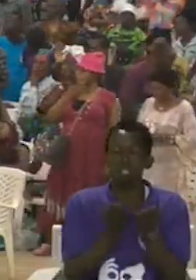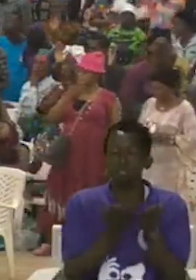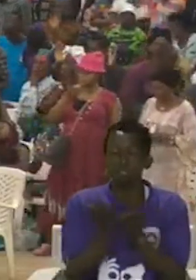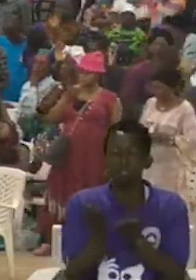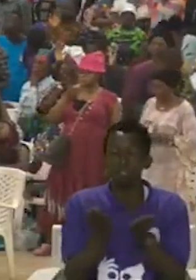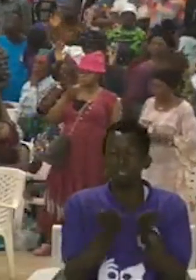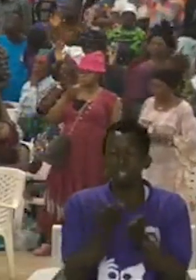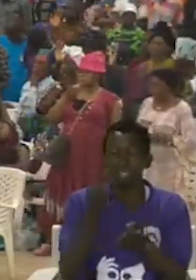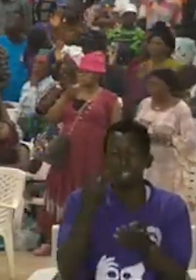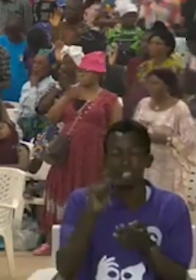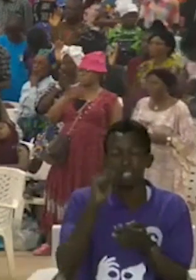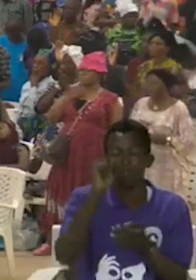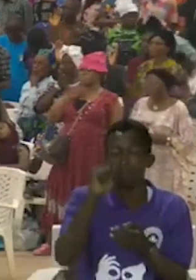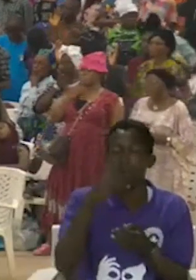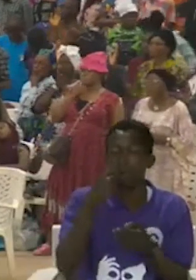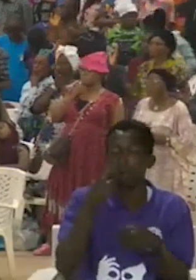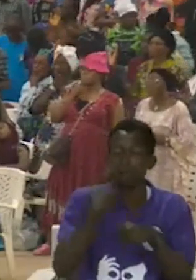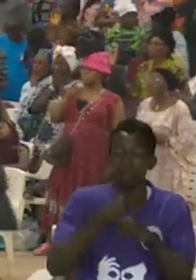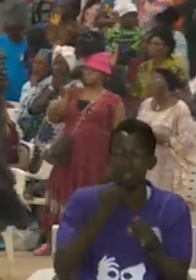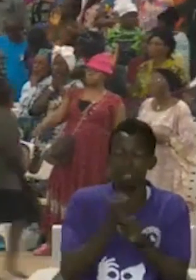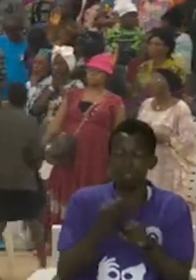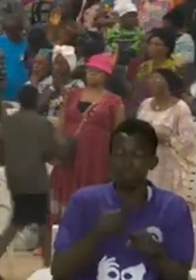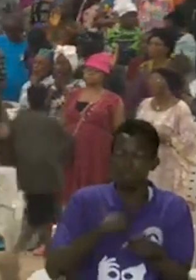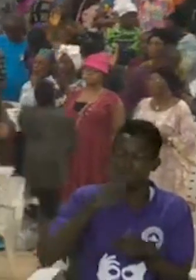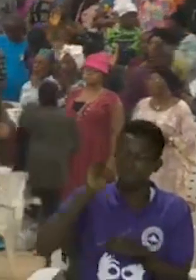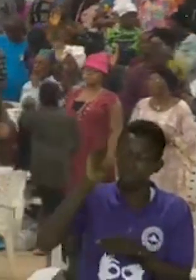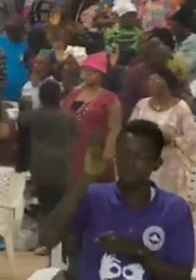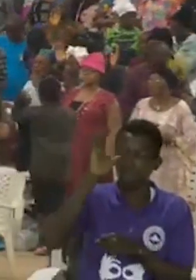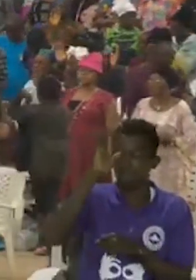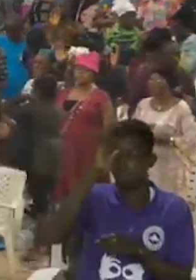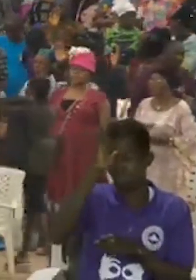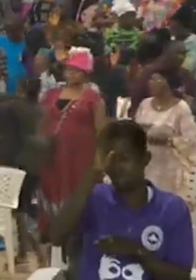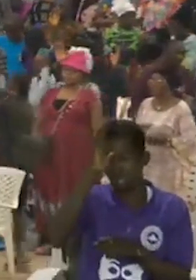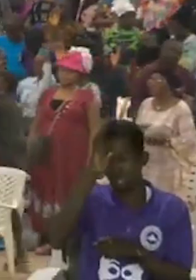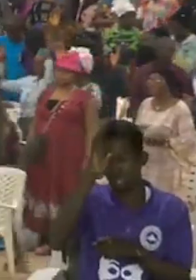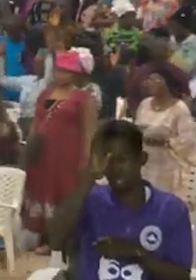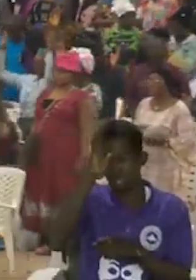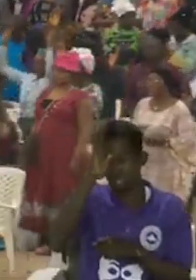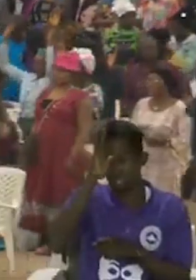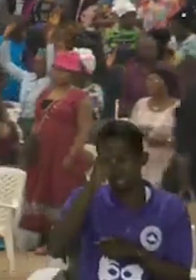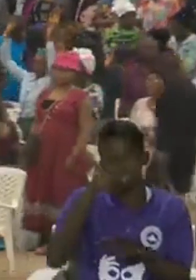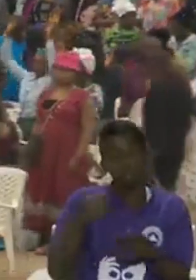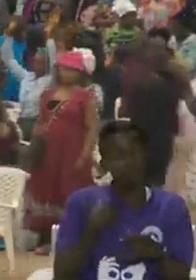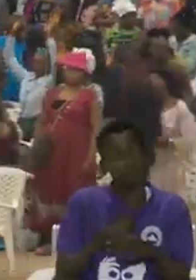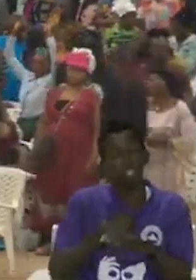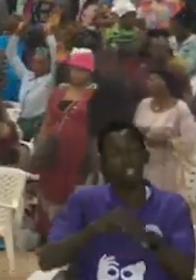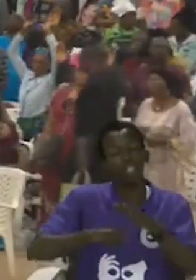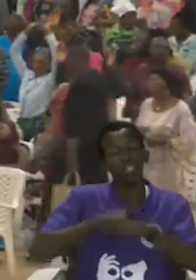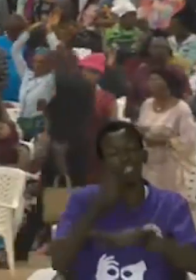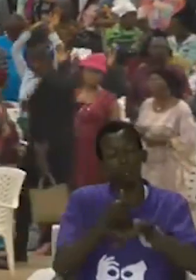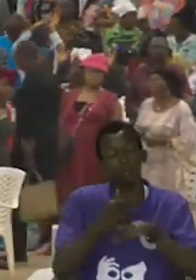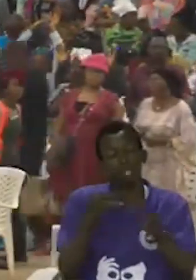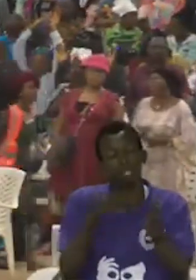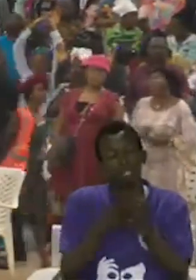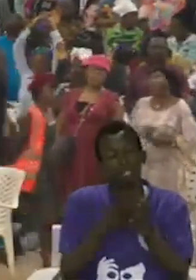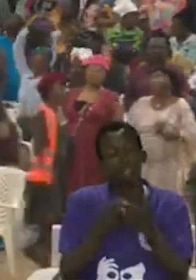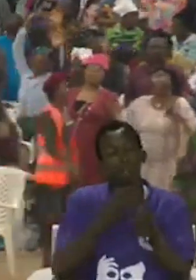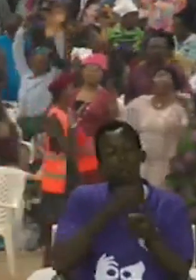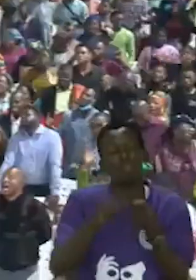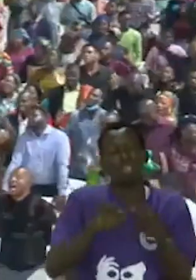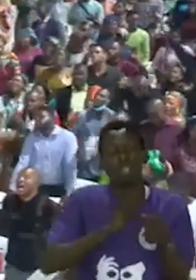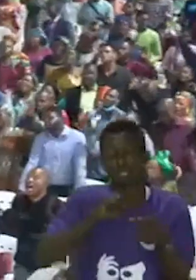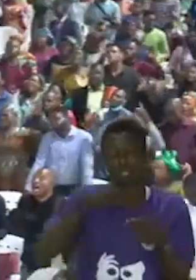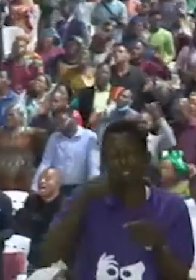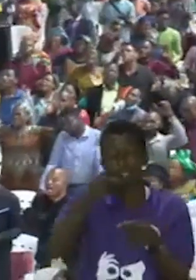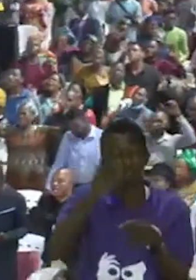the one who has made me your father. We establish it when I say, you will be forever blessed.